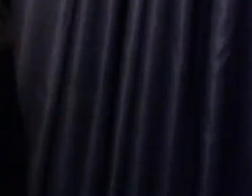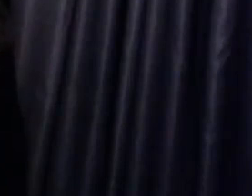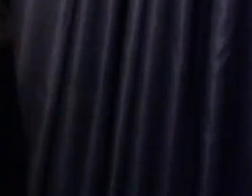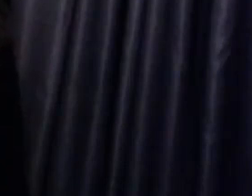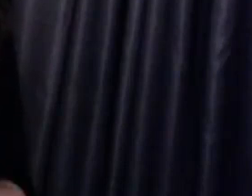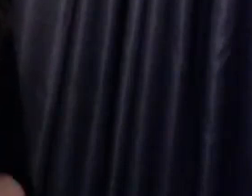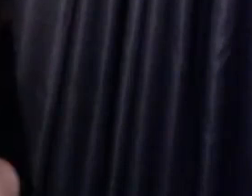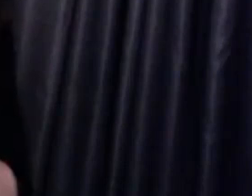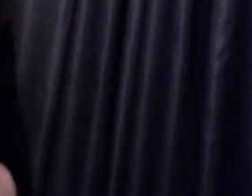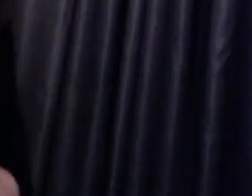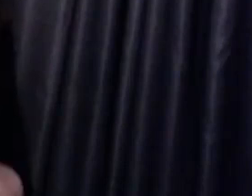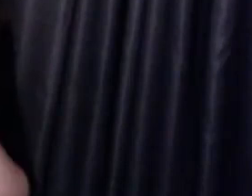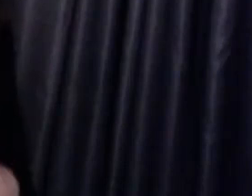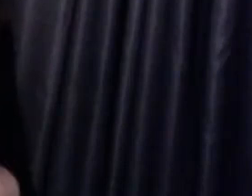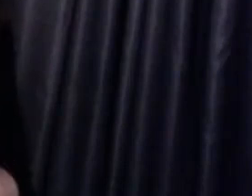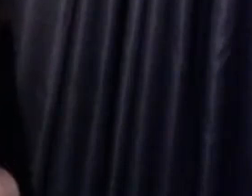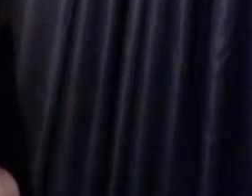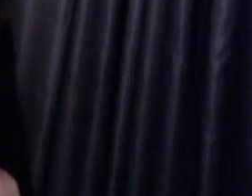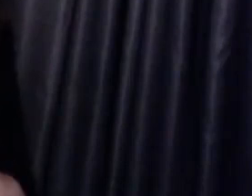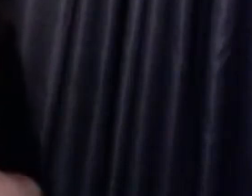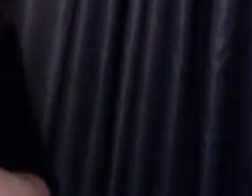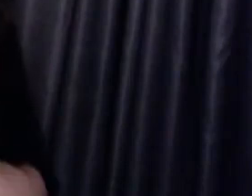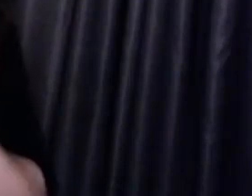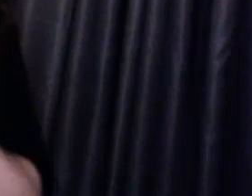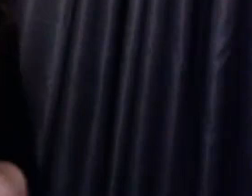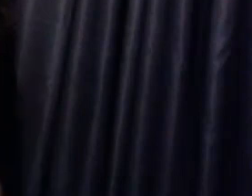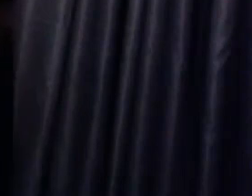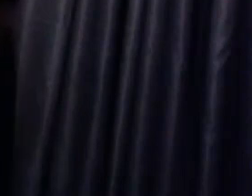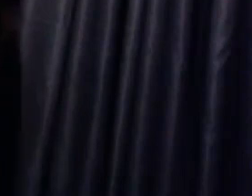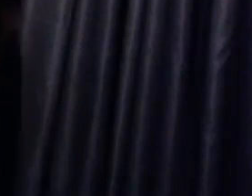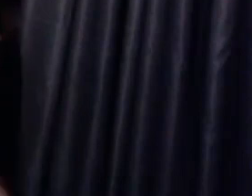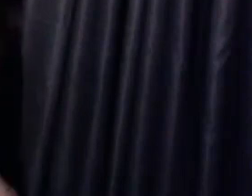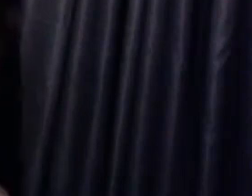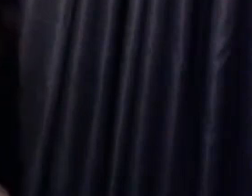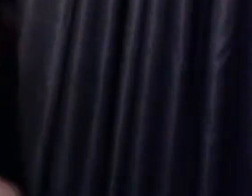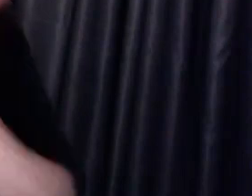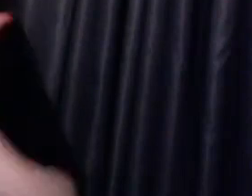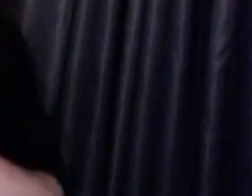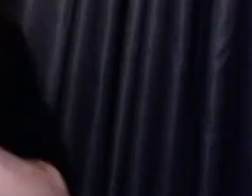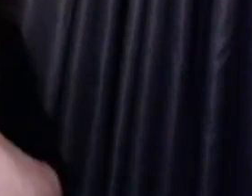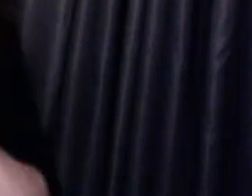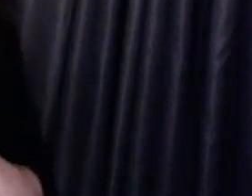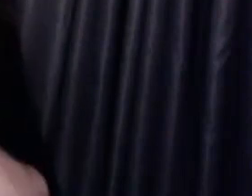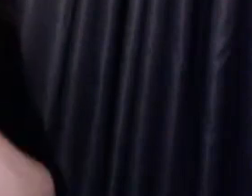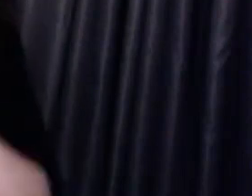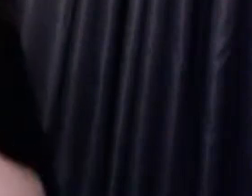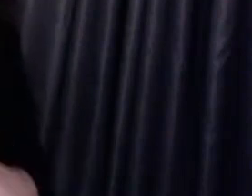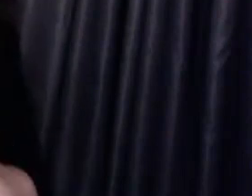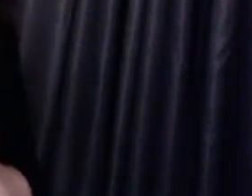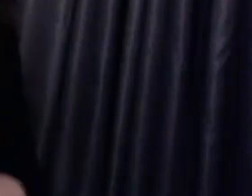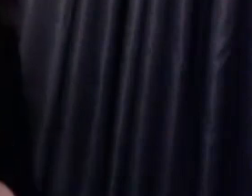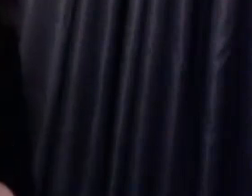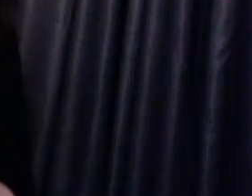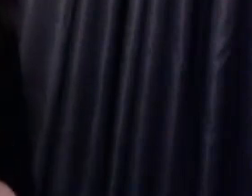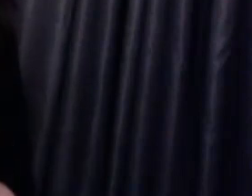challenges with folks obtaining mental health services specifically? And is there any specific guidance on understanding and